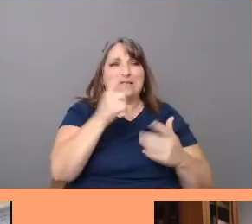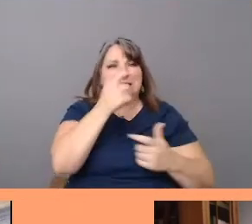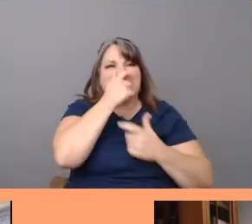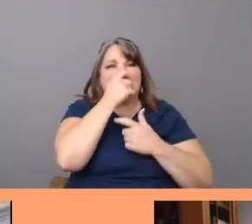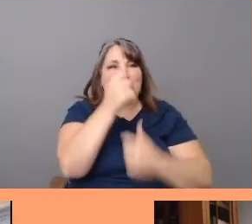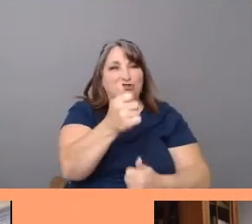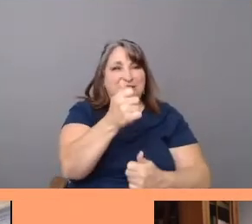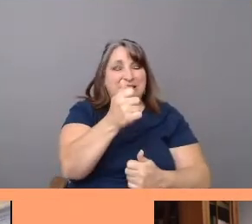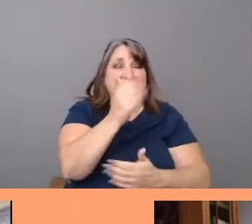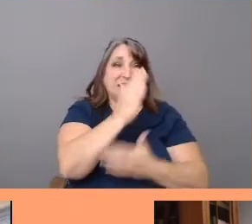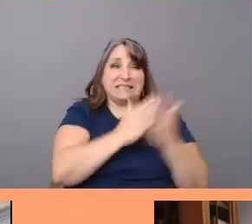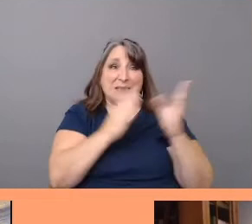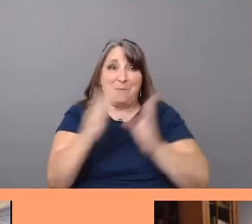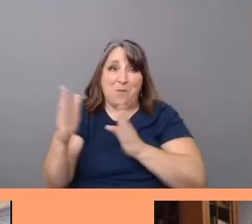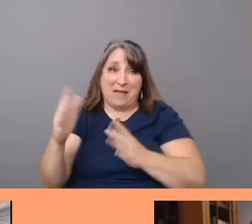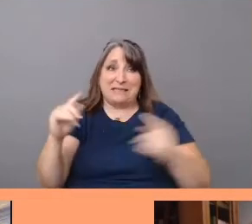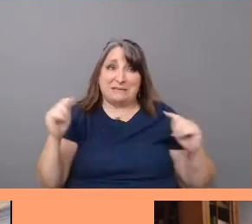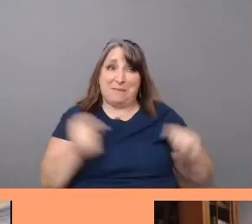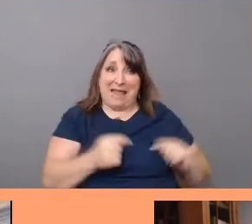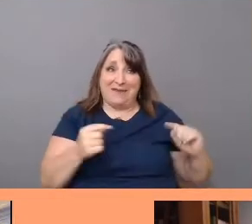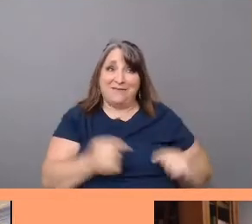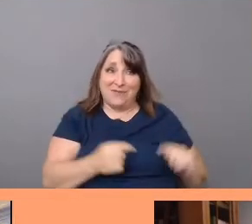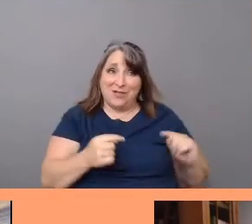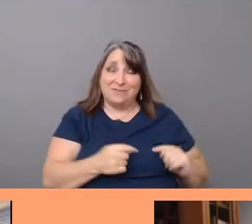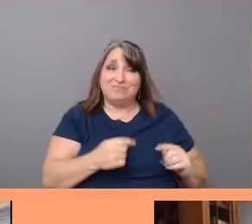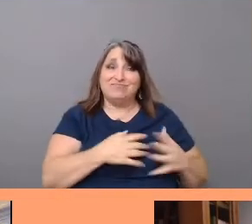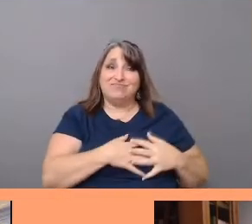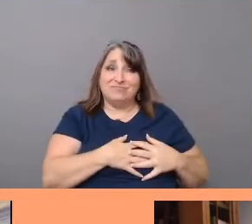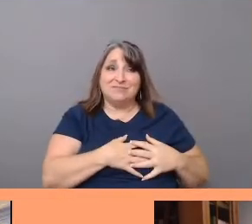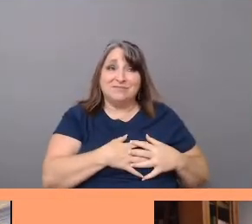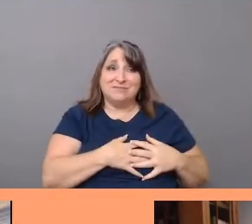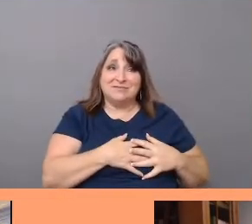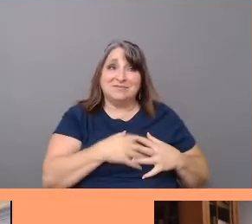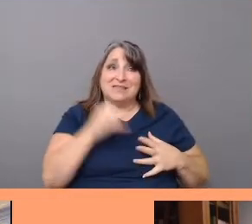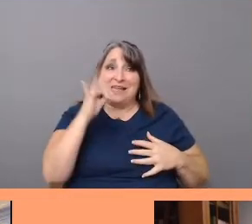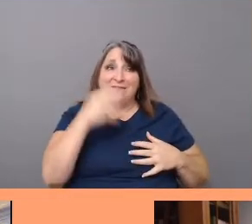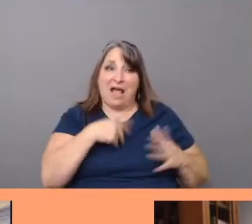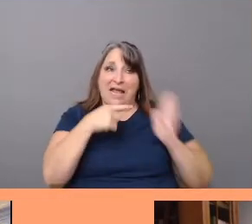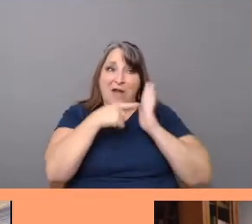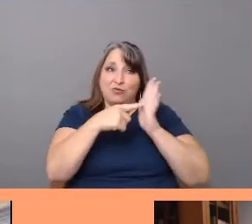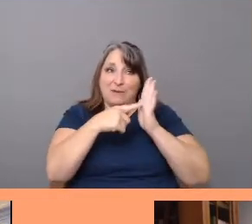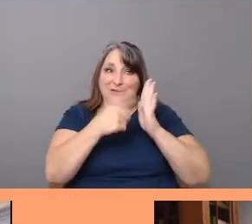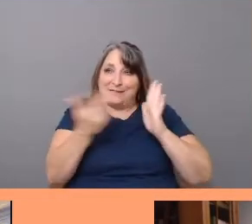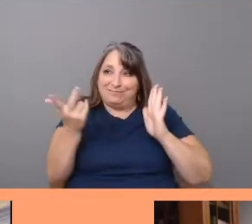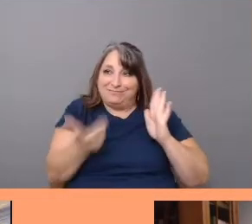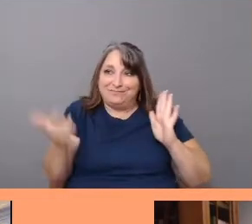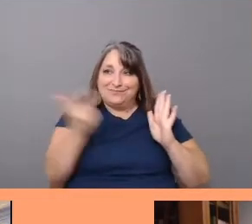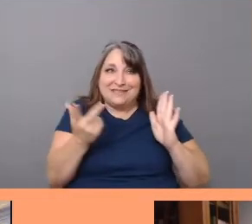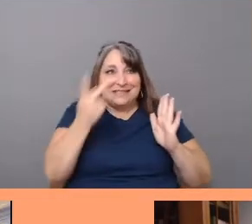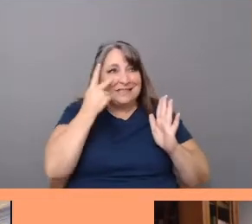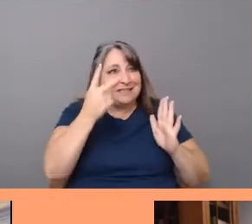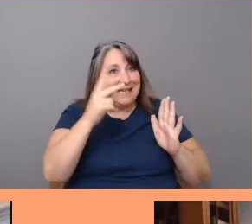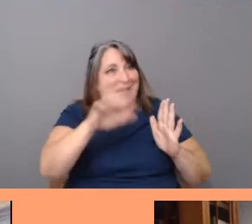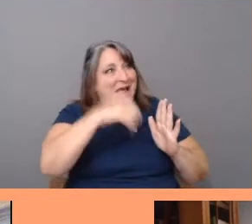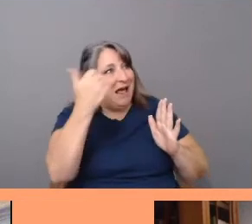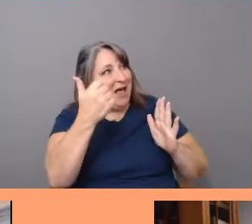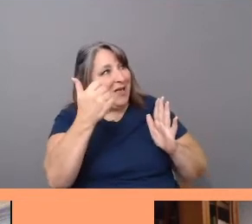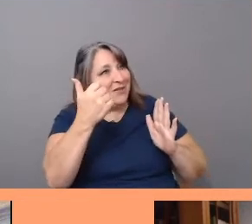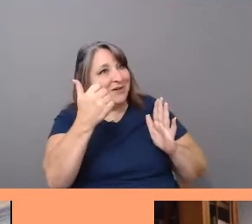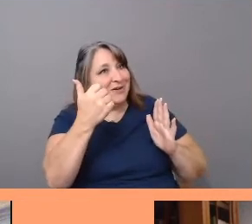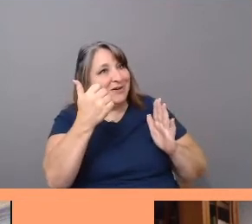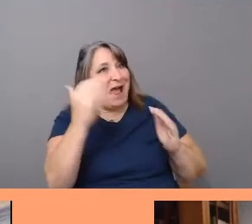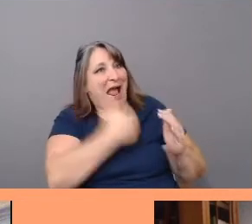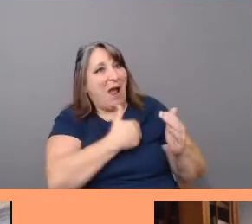some ways painful, I think, if I can speak for all of us, is to see our colleagues in the community